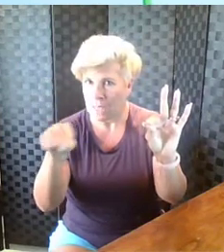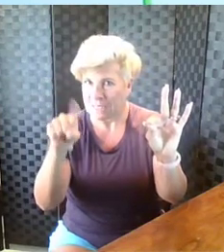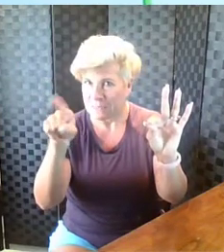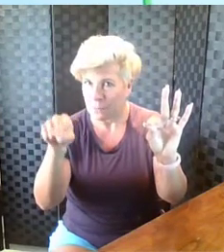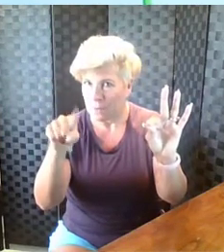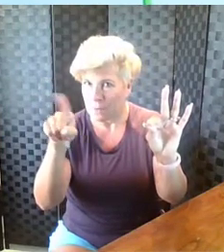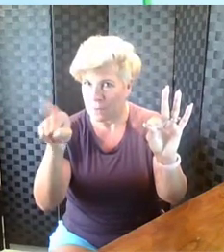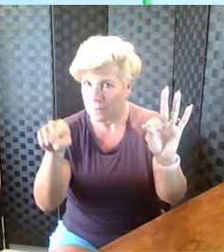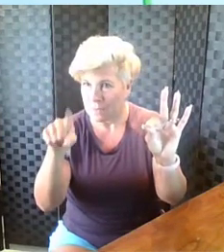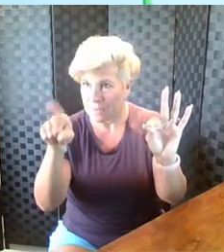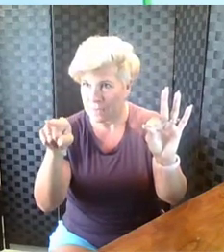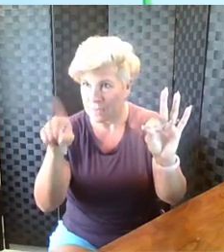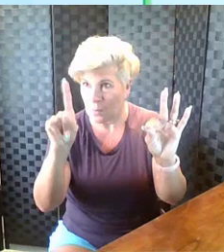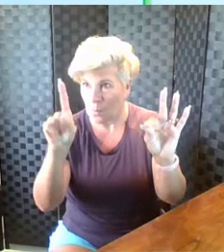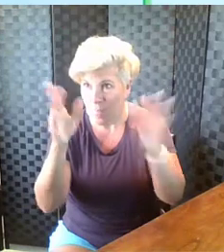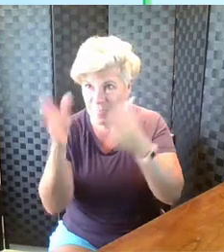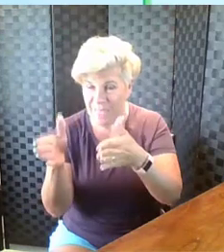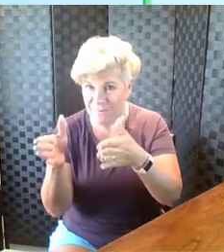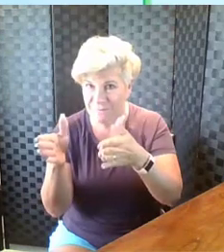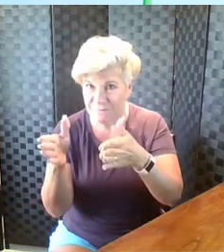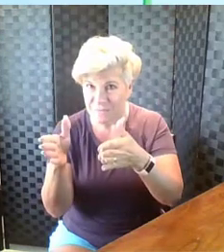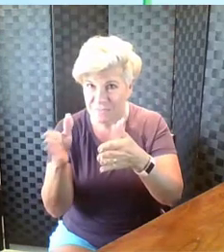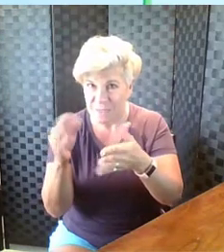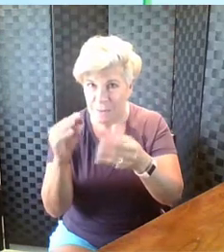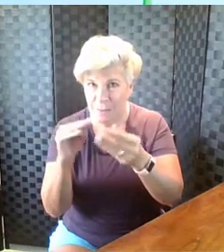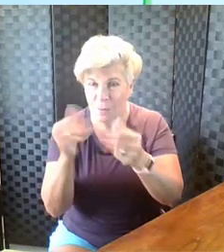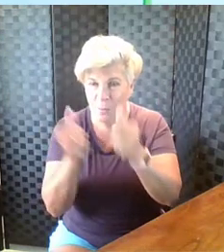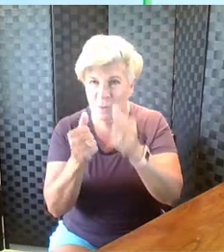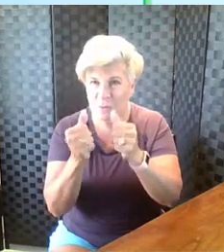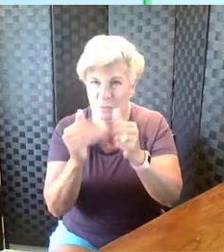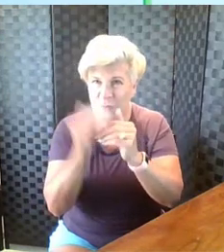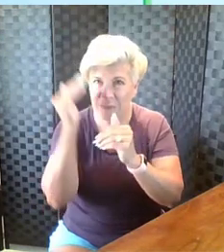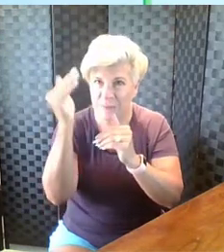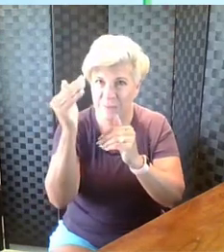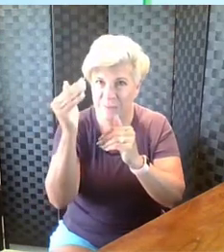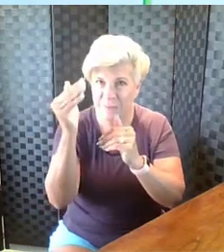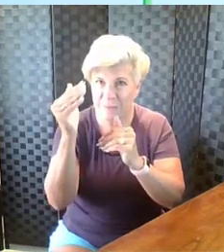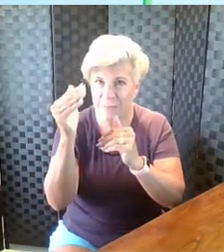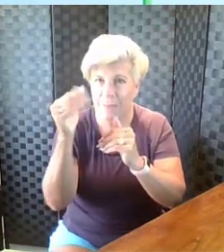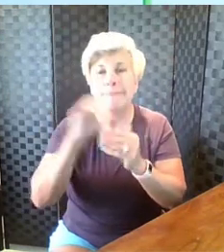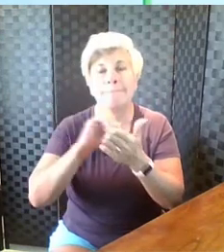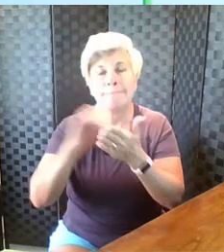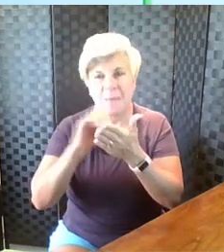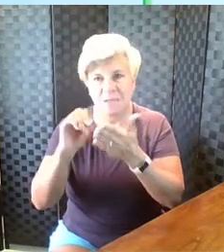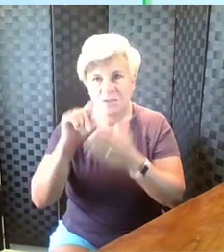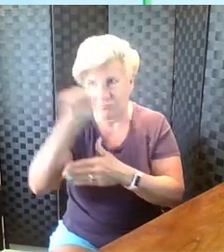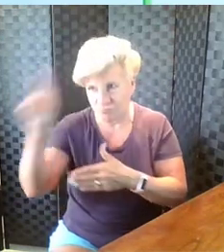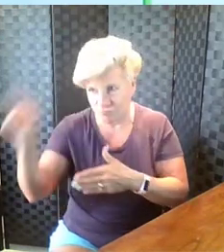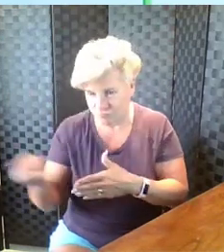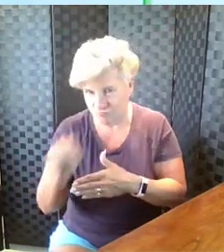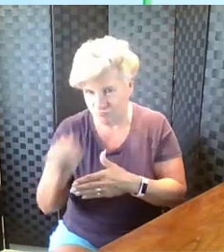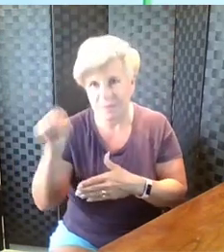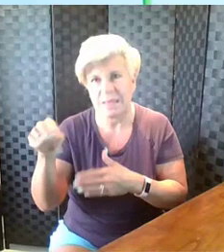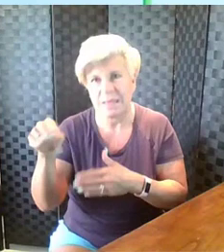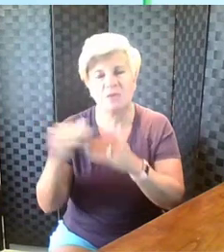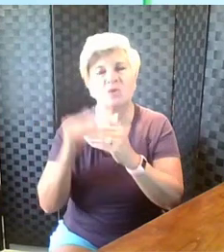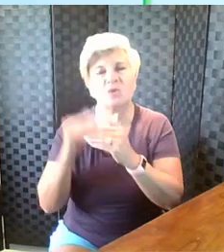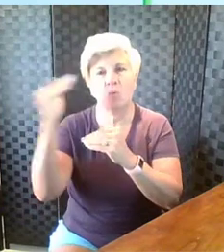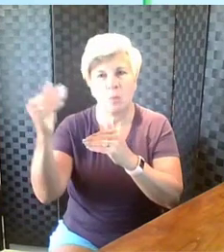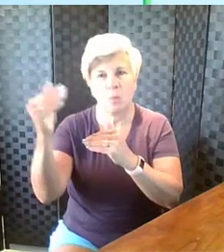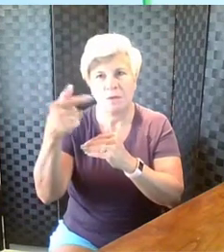home, which would be there's a pencil left over, which means which group is greater? The group of pencils, so we would circle that